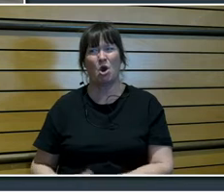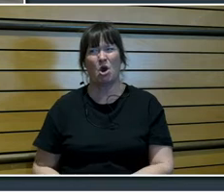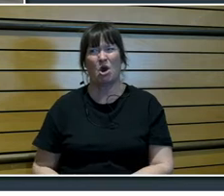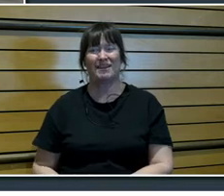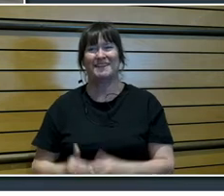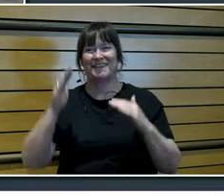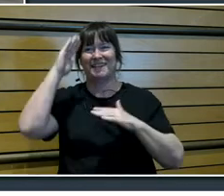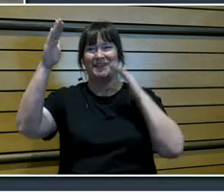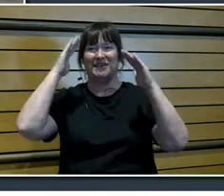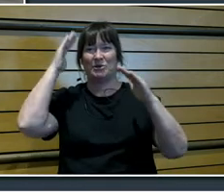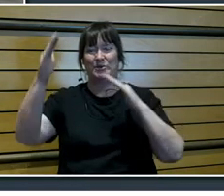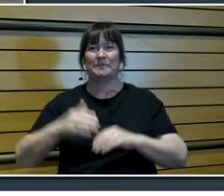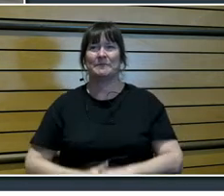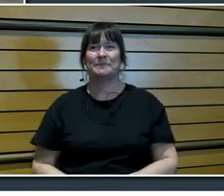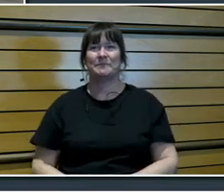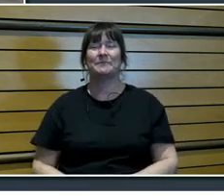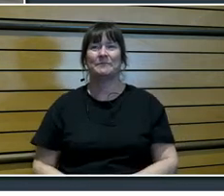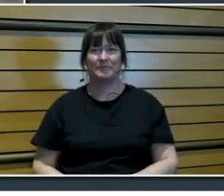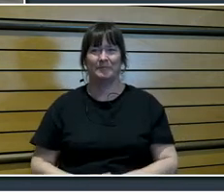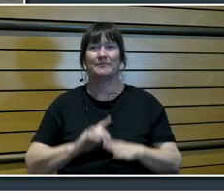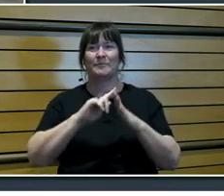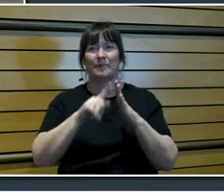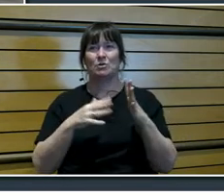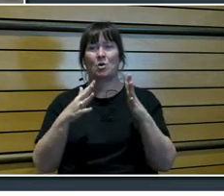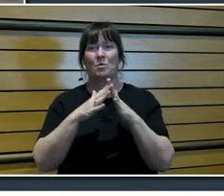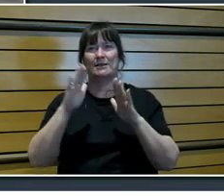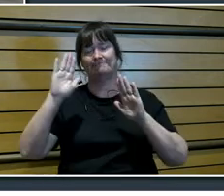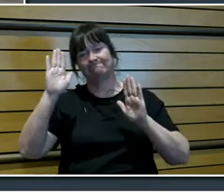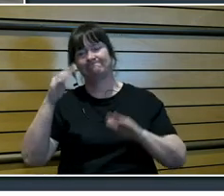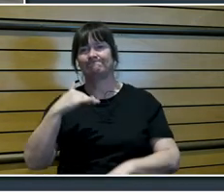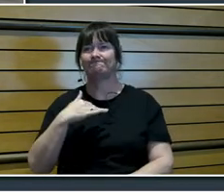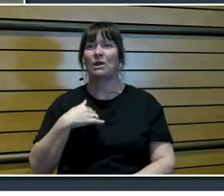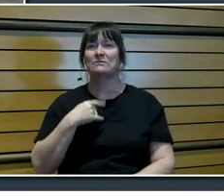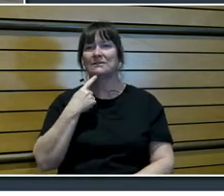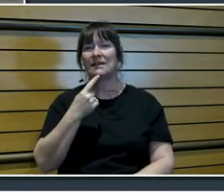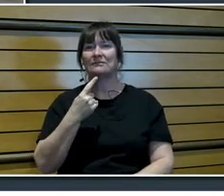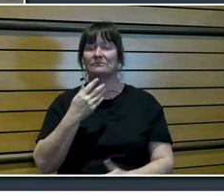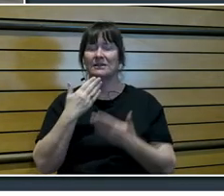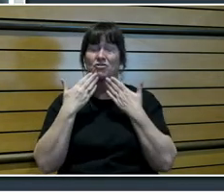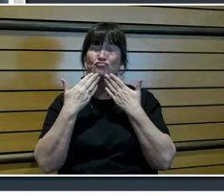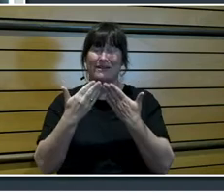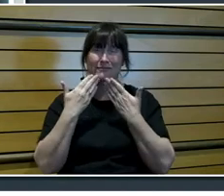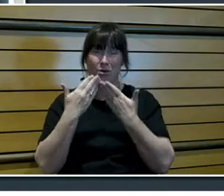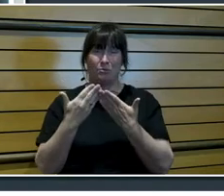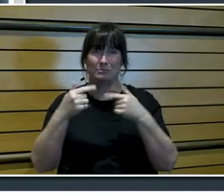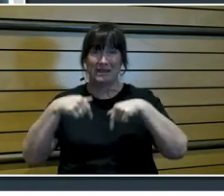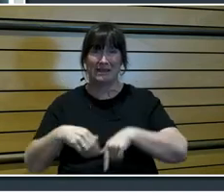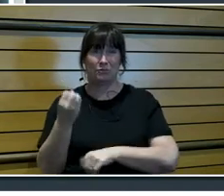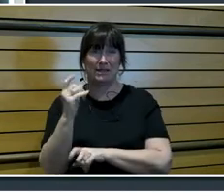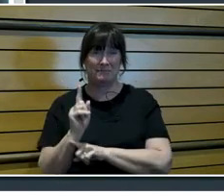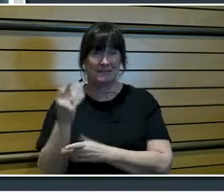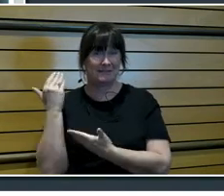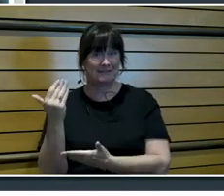Tēnā koutou katoa. John Wise aho. And I was just saying that how grateful I am to be here for this 10